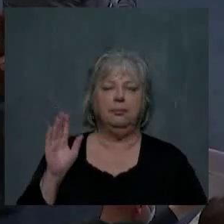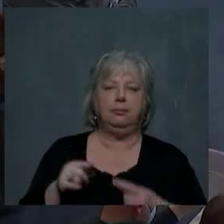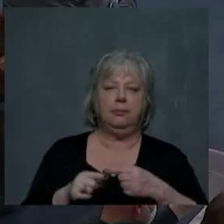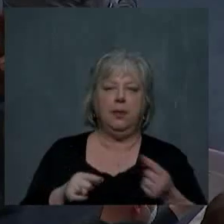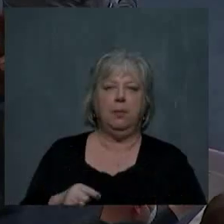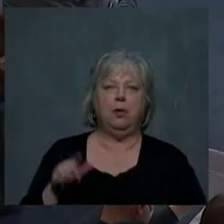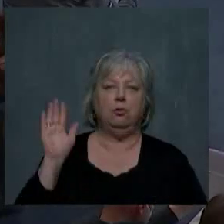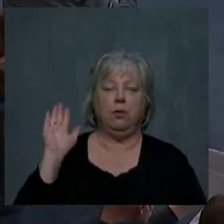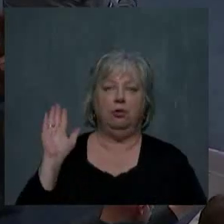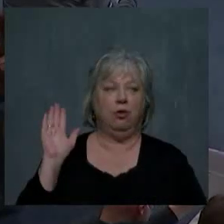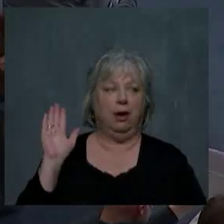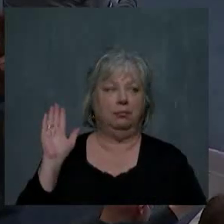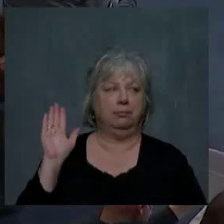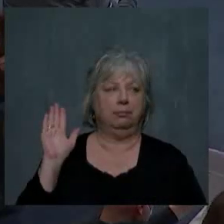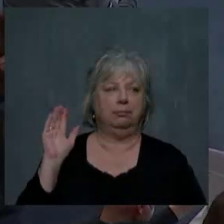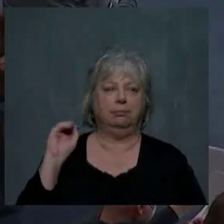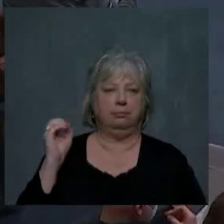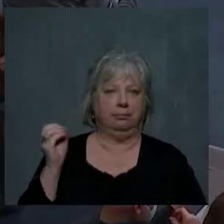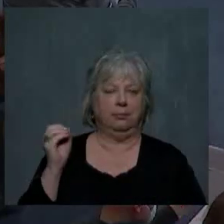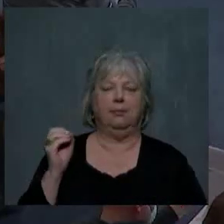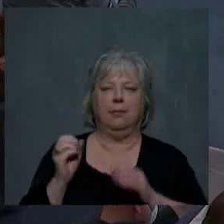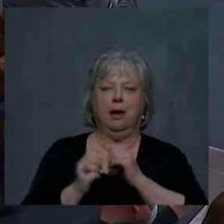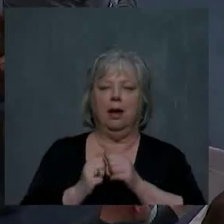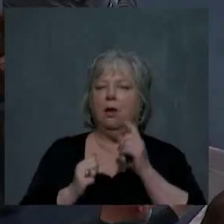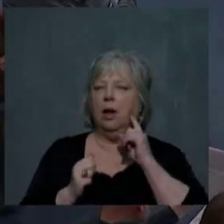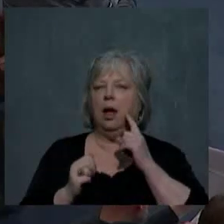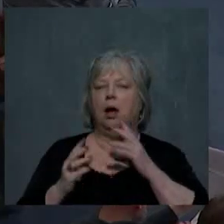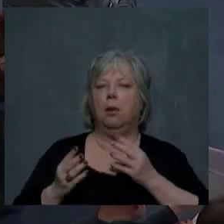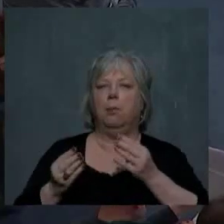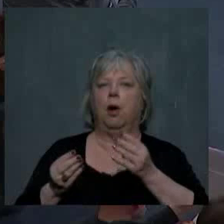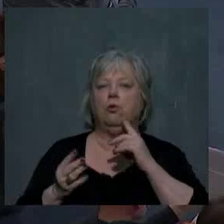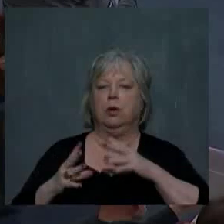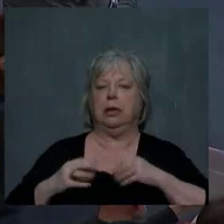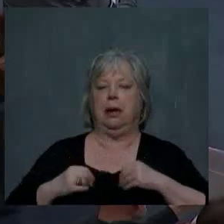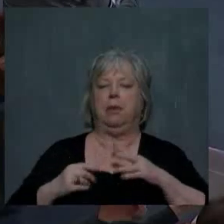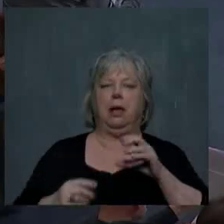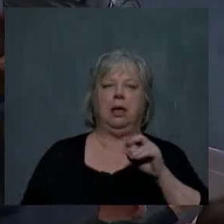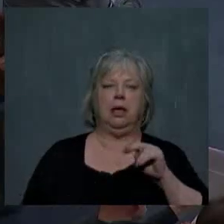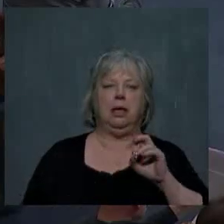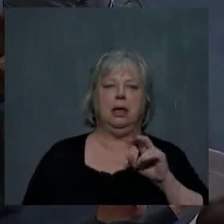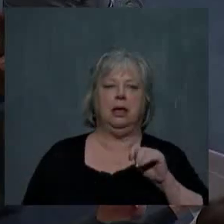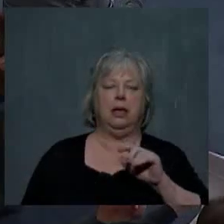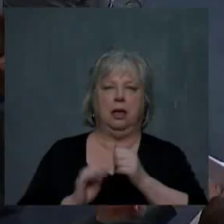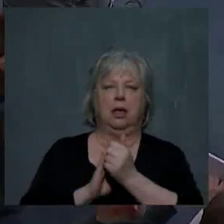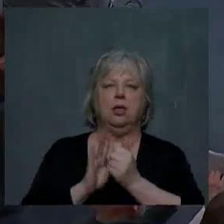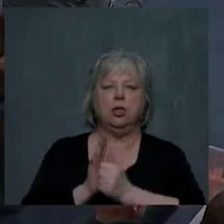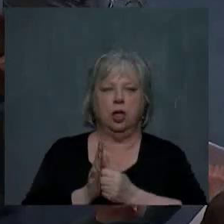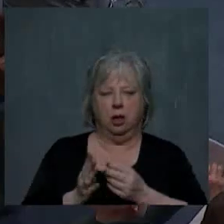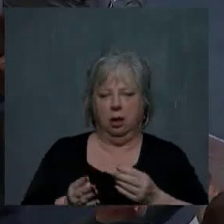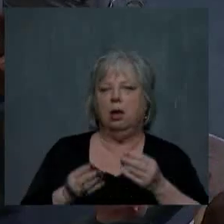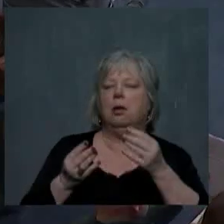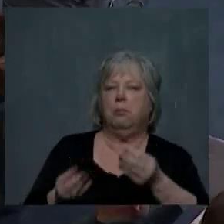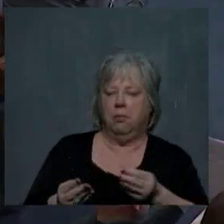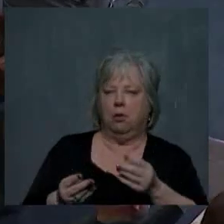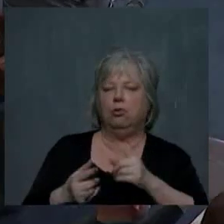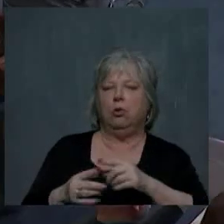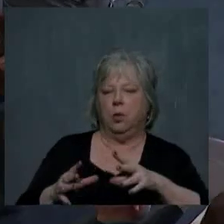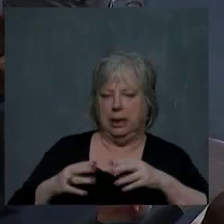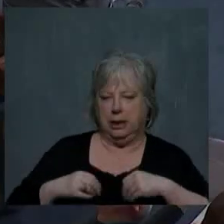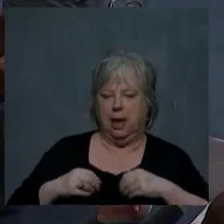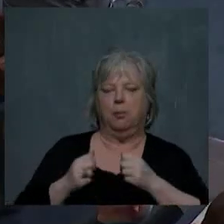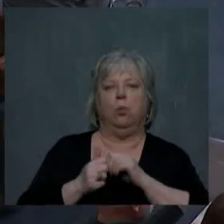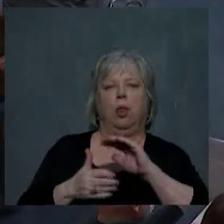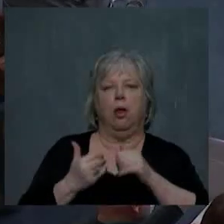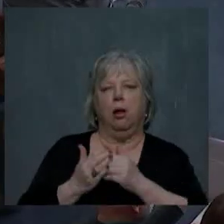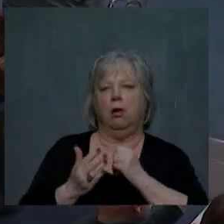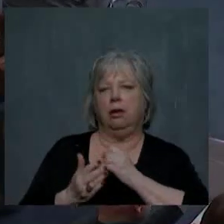Those opposed? Okay, do I hear a motion for the consent agenda, please? Mr. Chairman, I move that we approve the consent agenda, including all staff comments